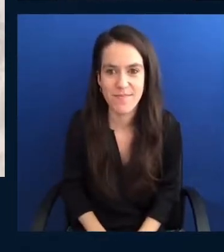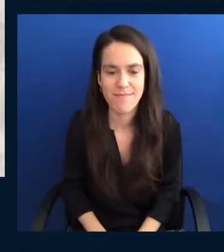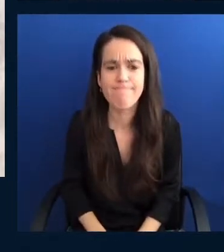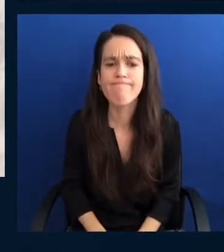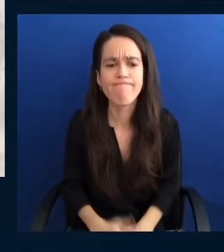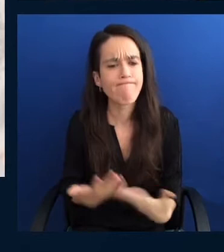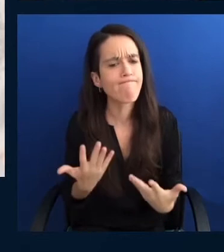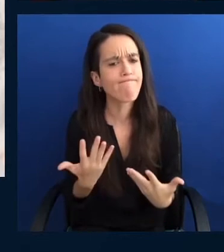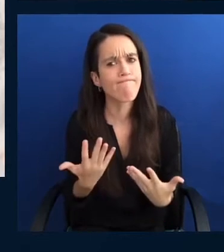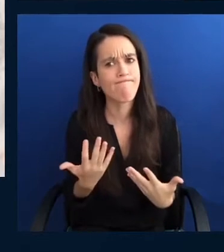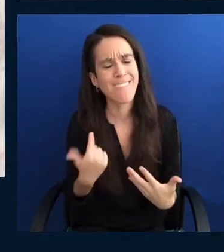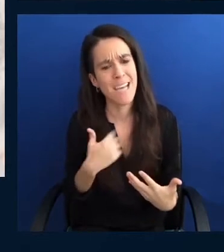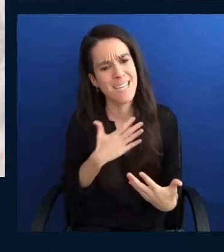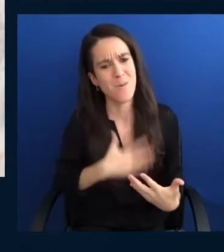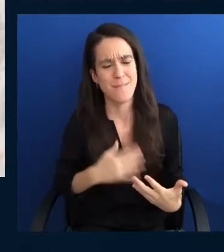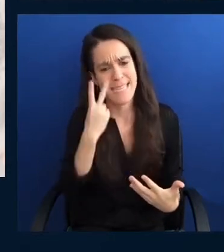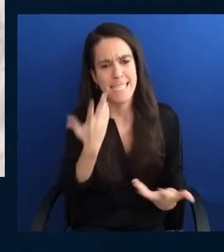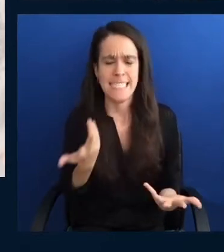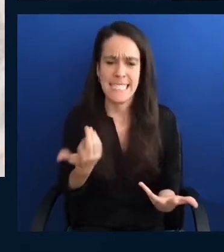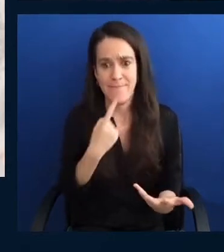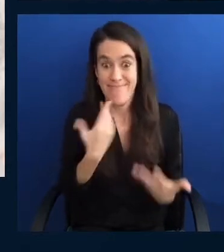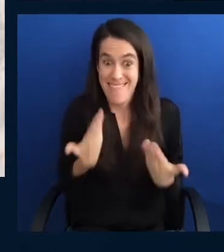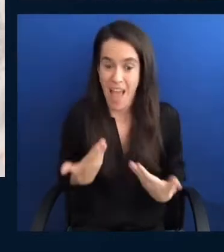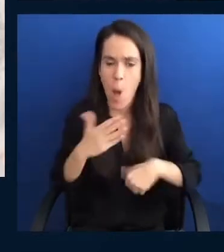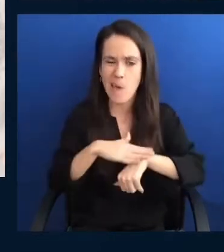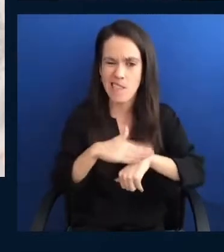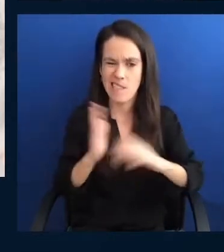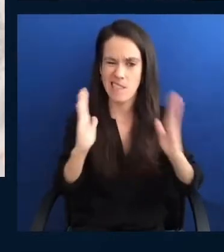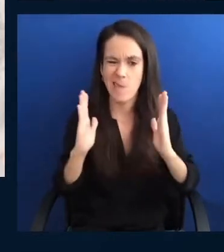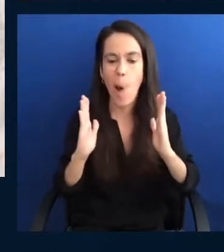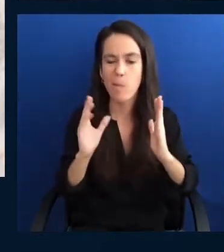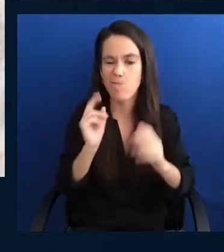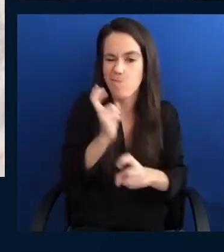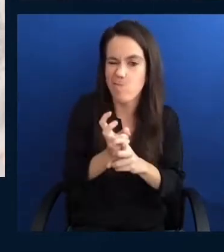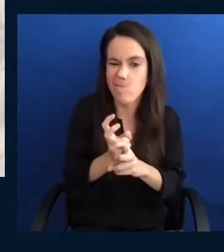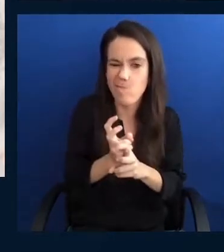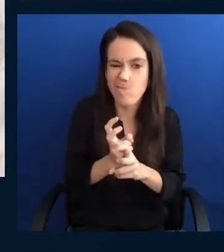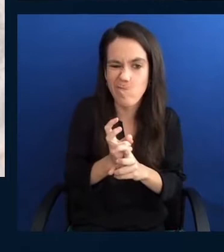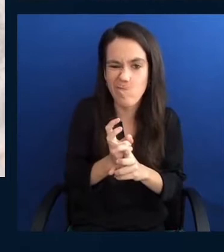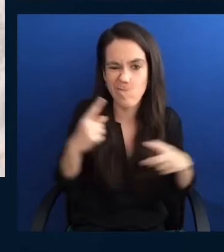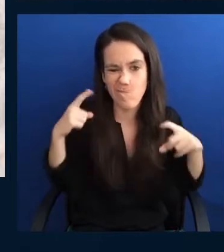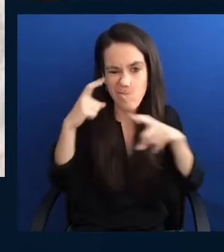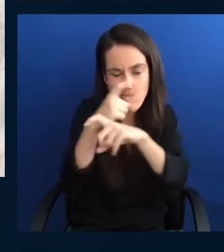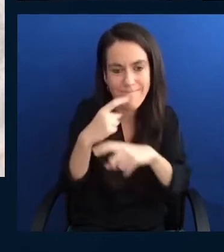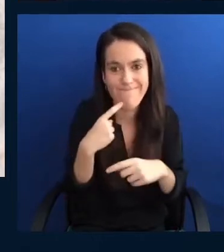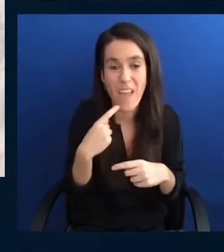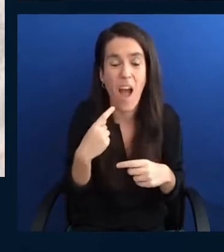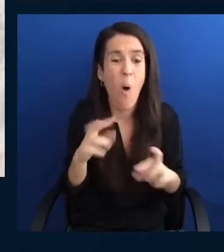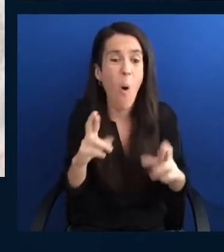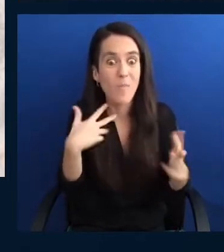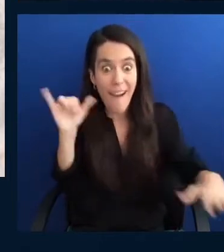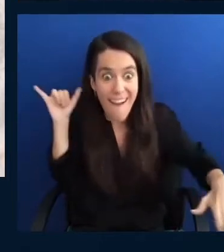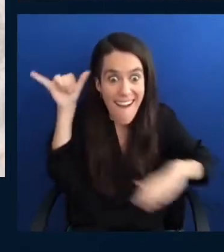highlight or acknowledge the difficult times that we're in. As I said, I wish I could have been in Holland and we could have had a real